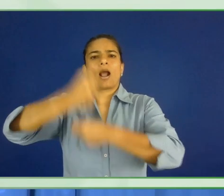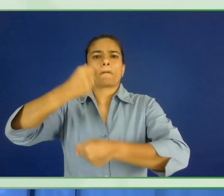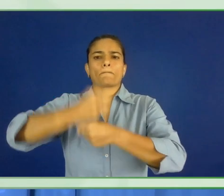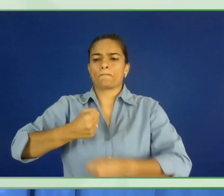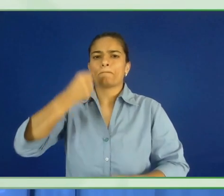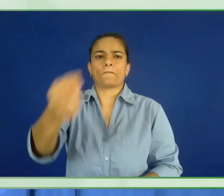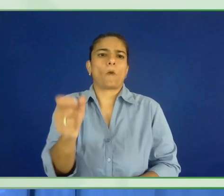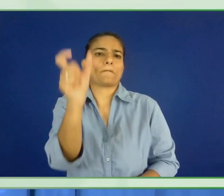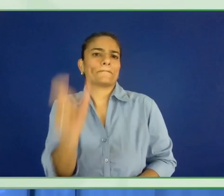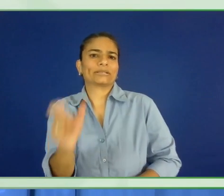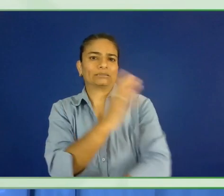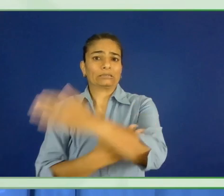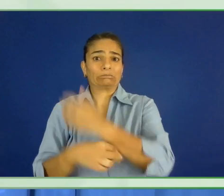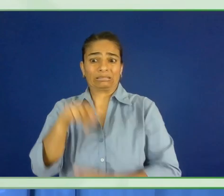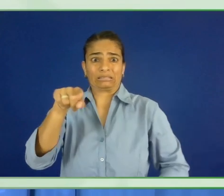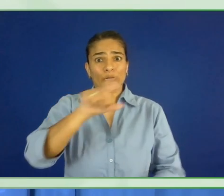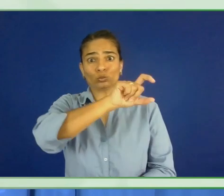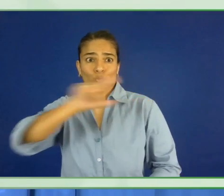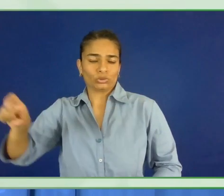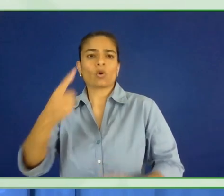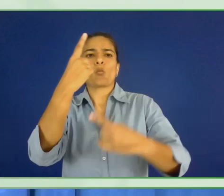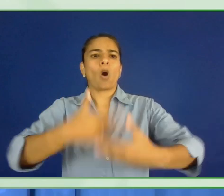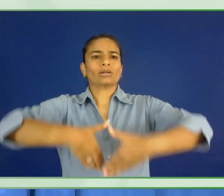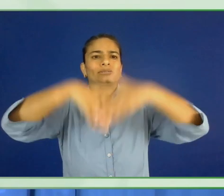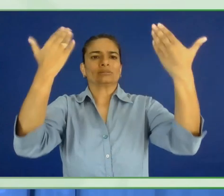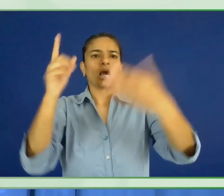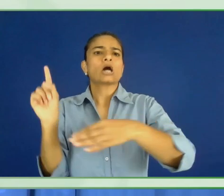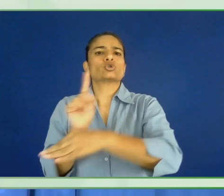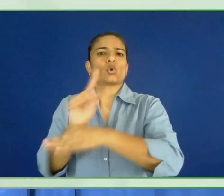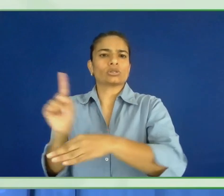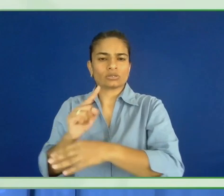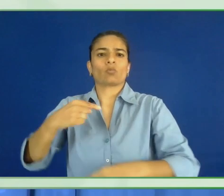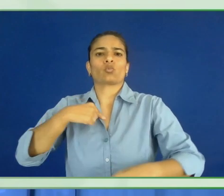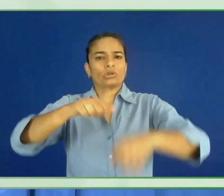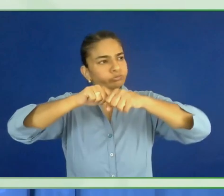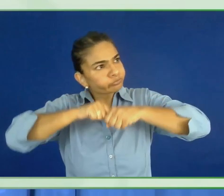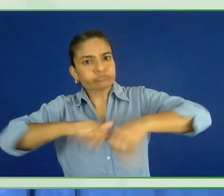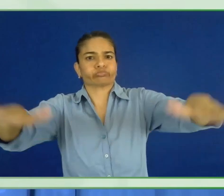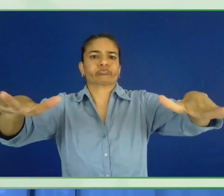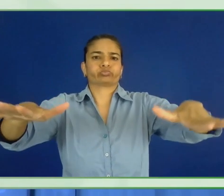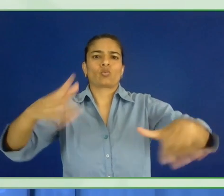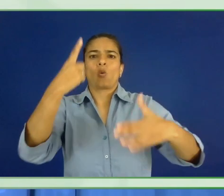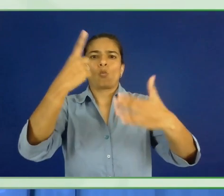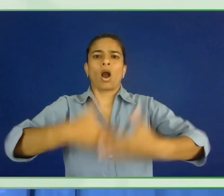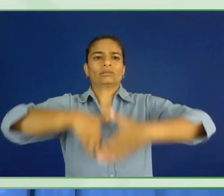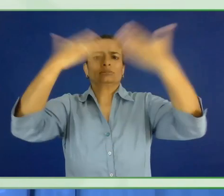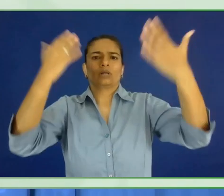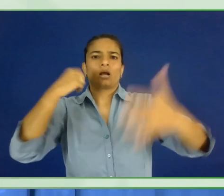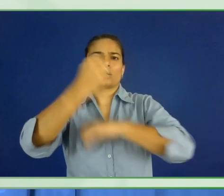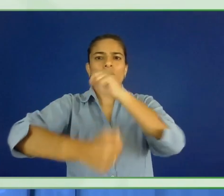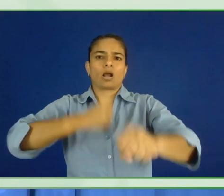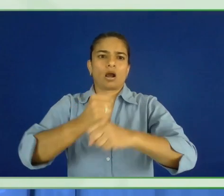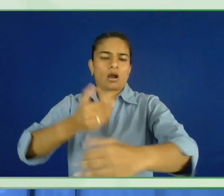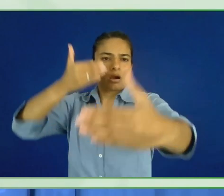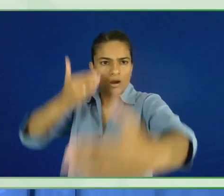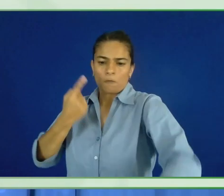popularized that. We created this one-day internship through the year for our population. Next slide,